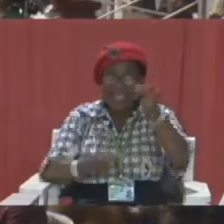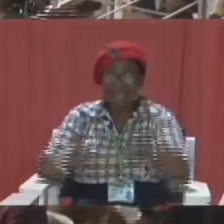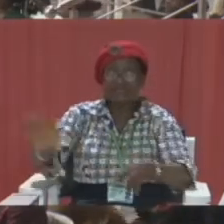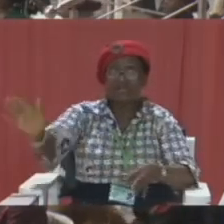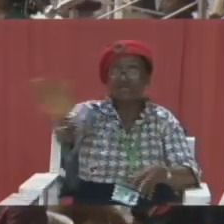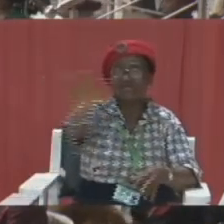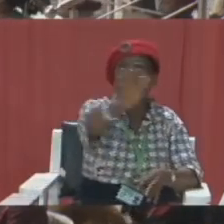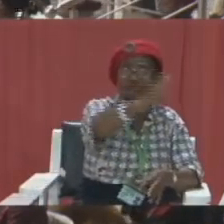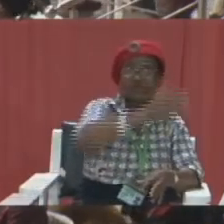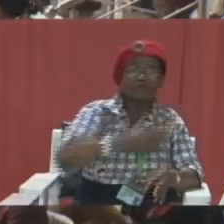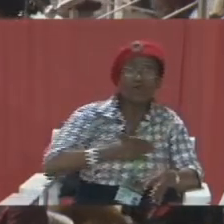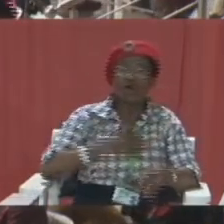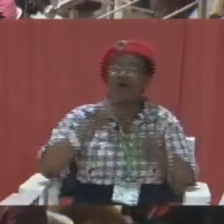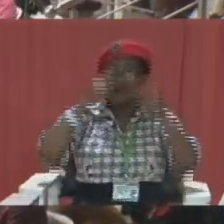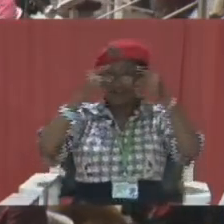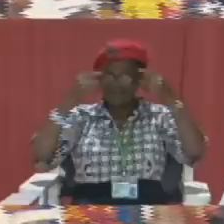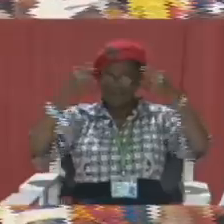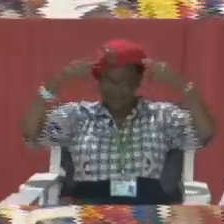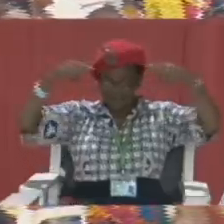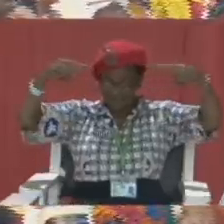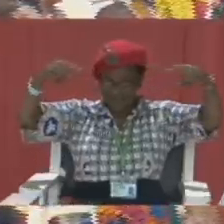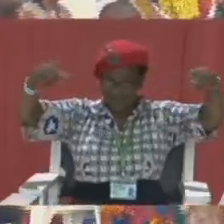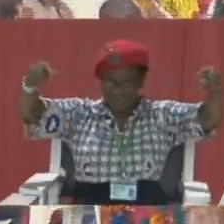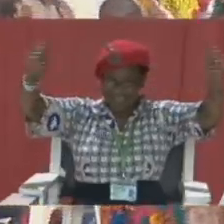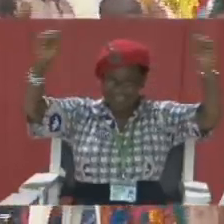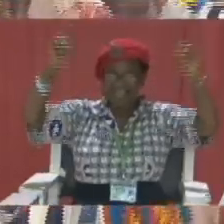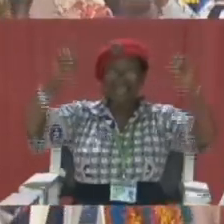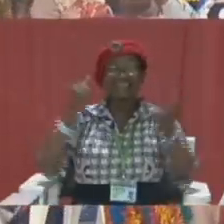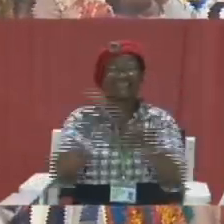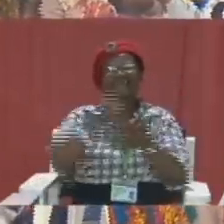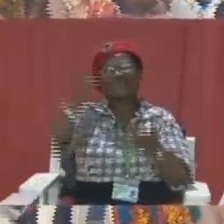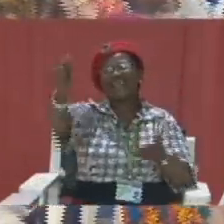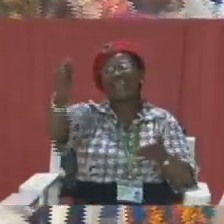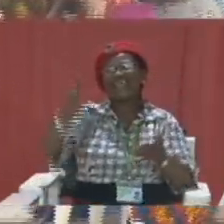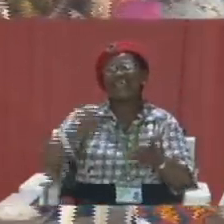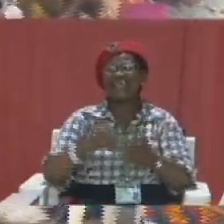Oni wi pe ko se ni to ma le wadi.